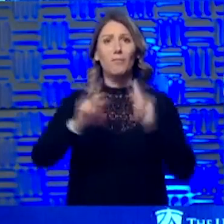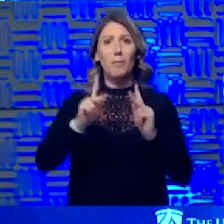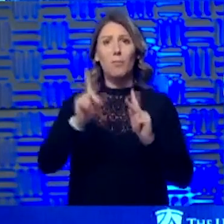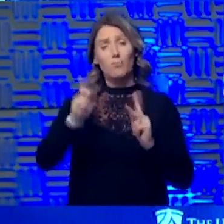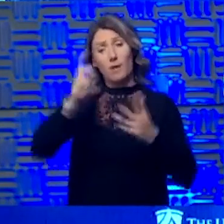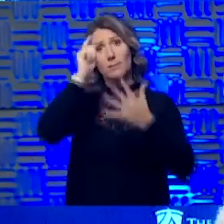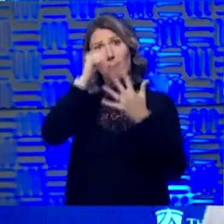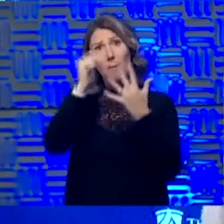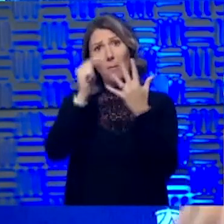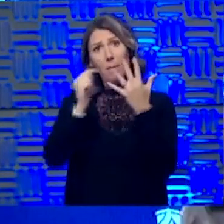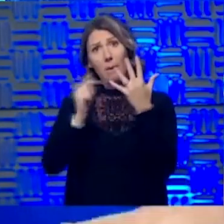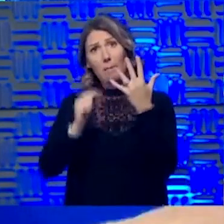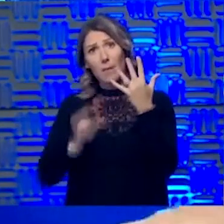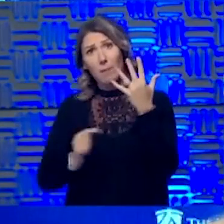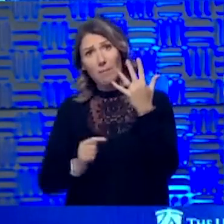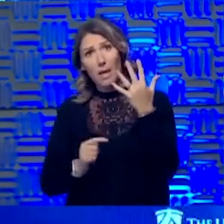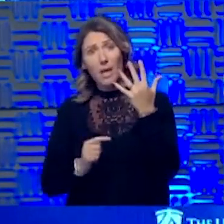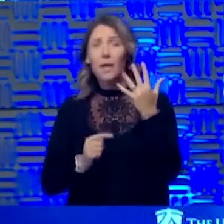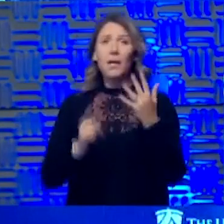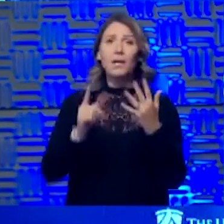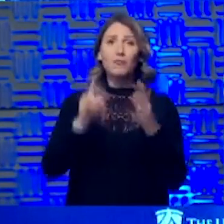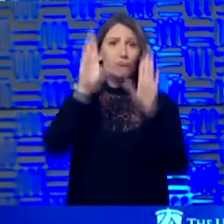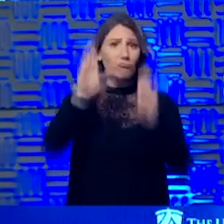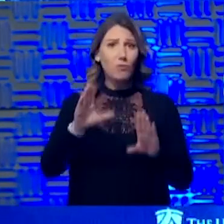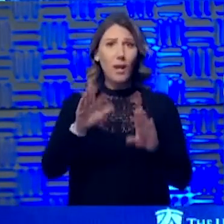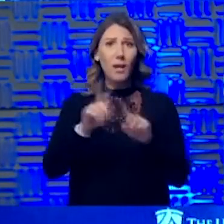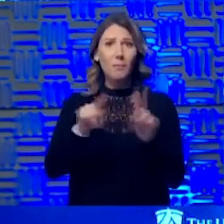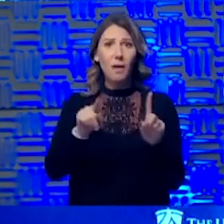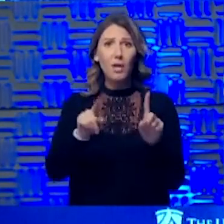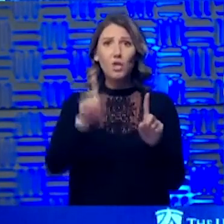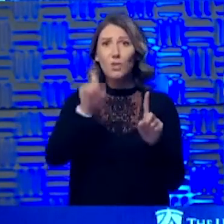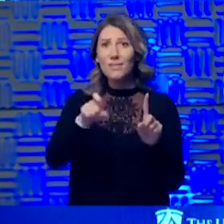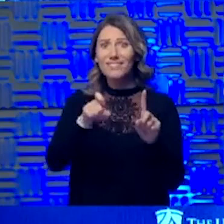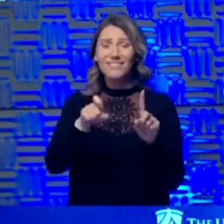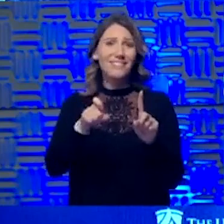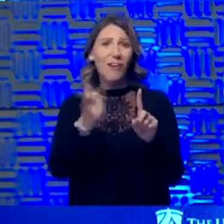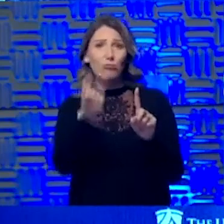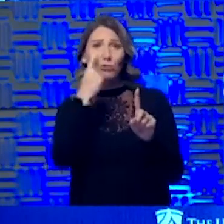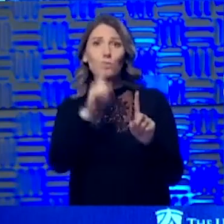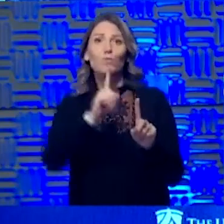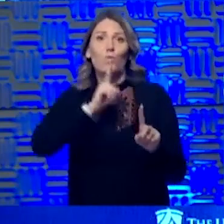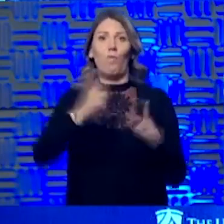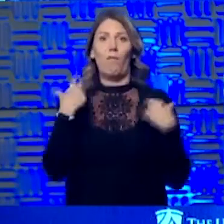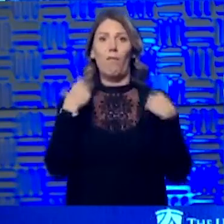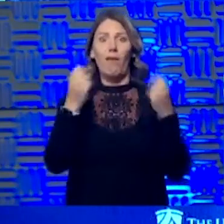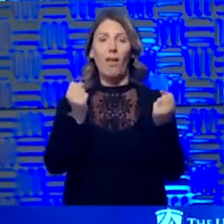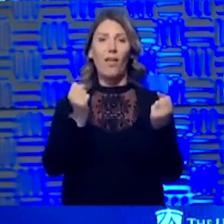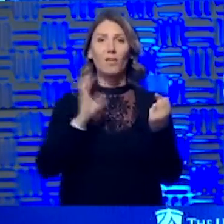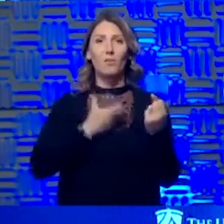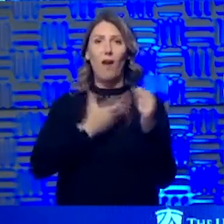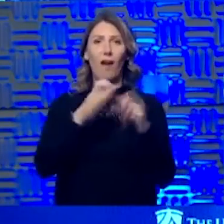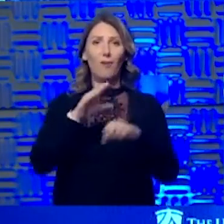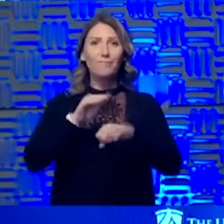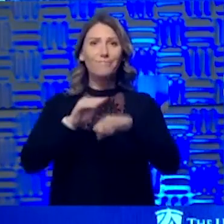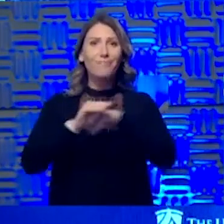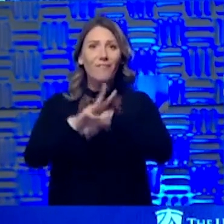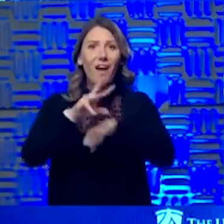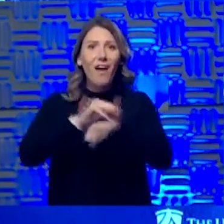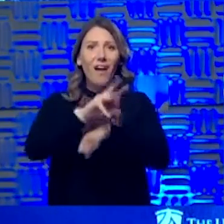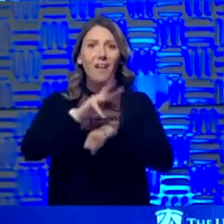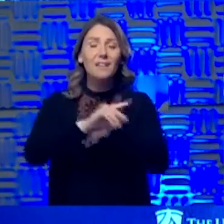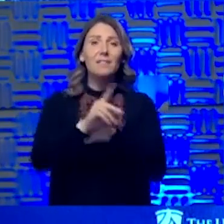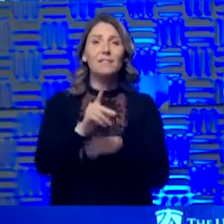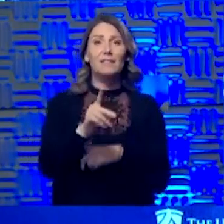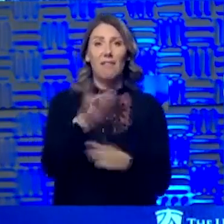great, but it's not real health. And you have to cope with what's real health. And so our advice is really trying to aim at, here's the things that you can best